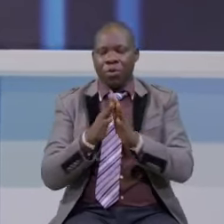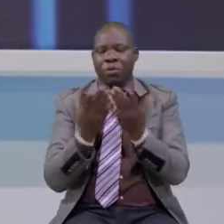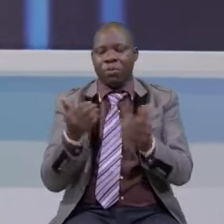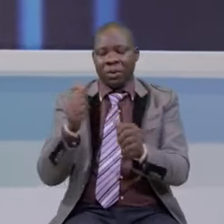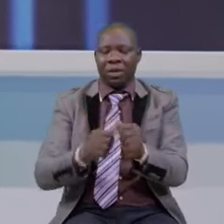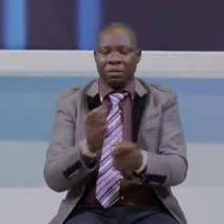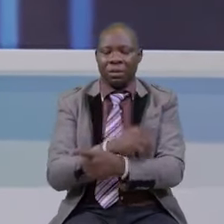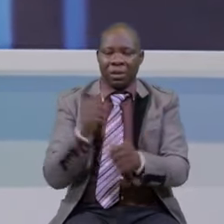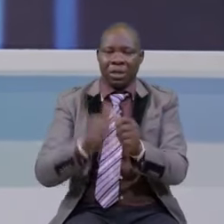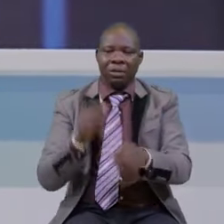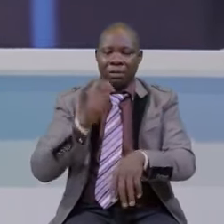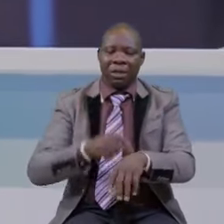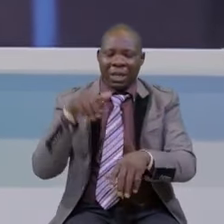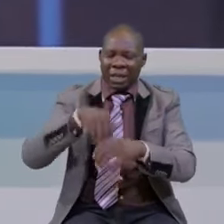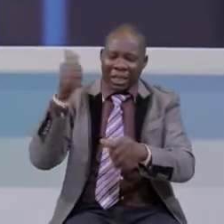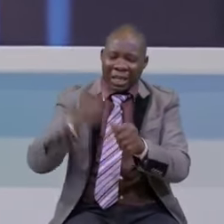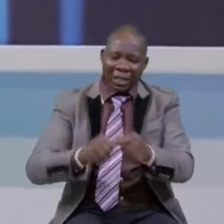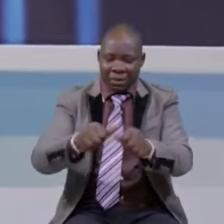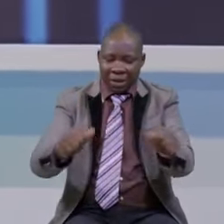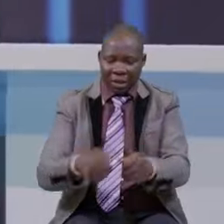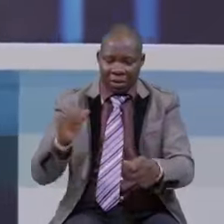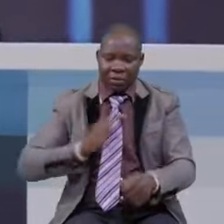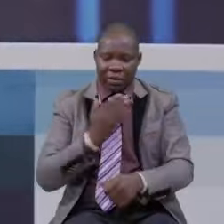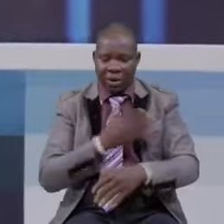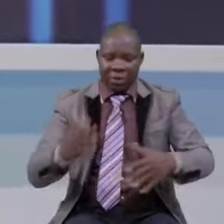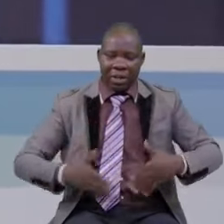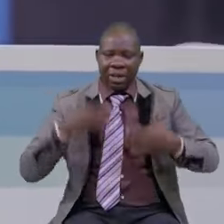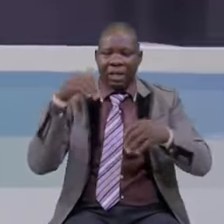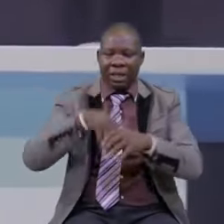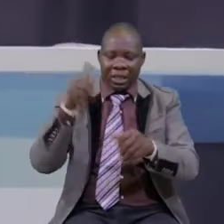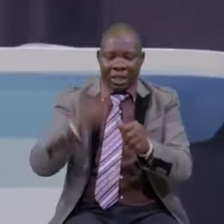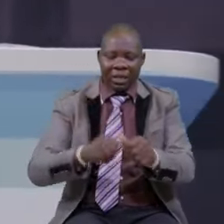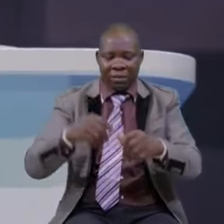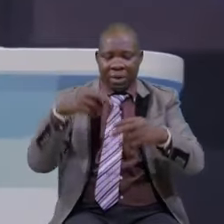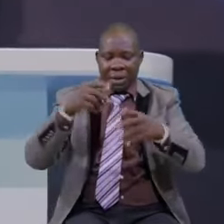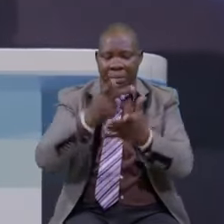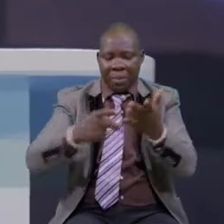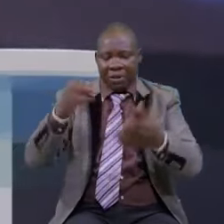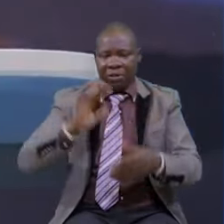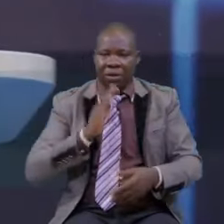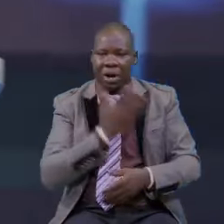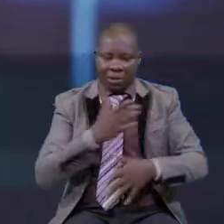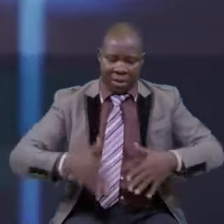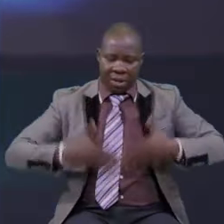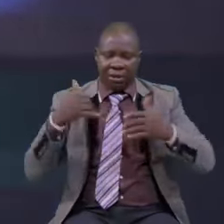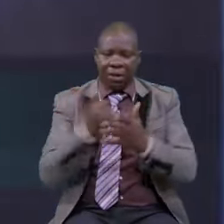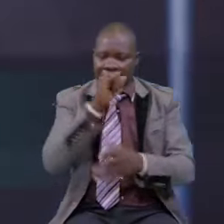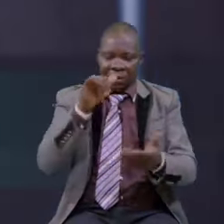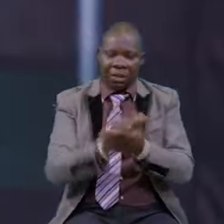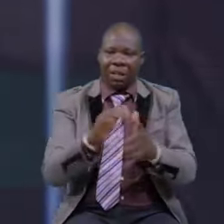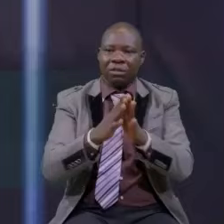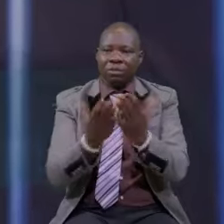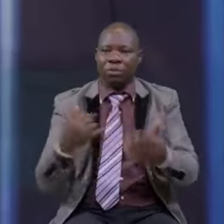every area of our lives, in every compartment of our lives. It is that book